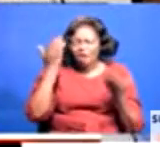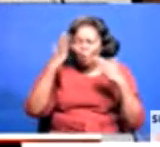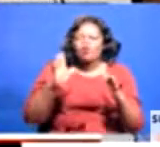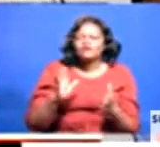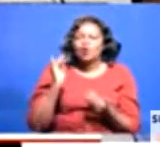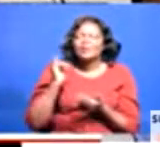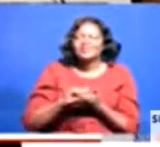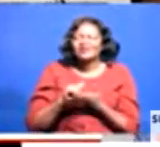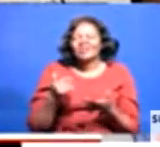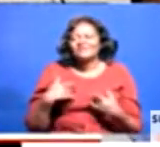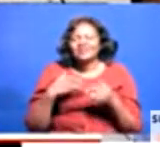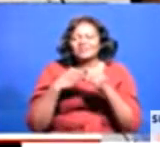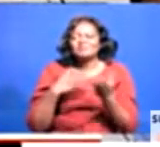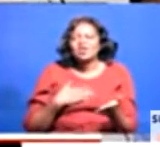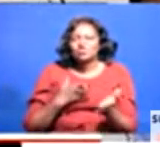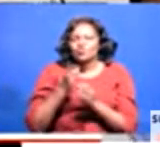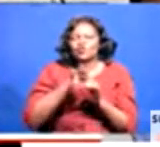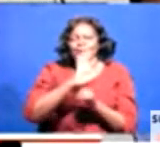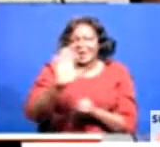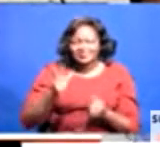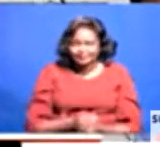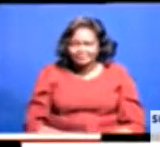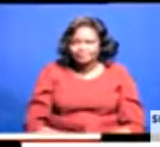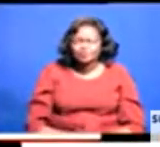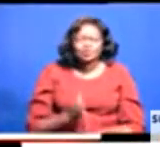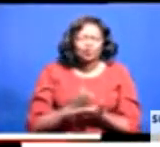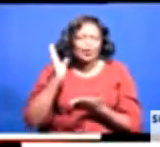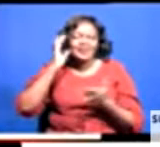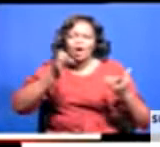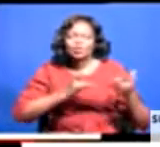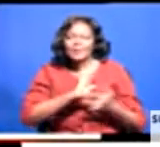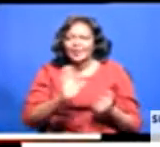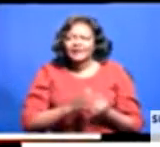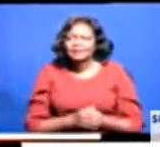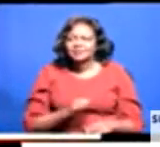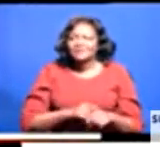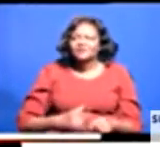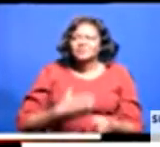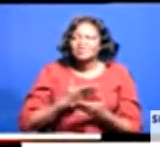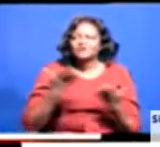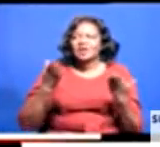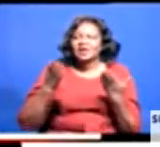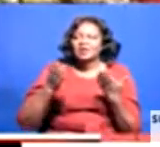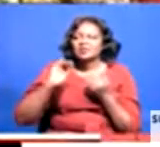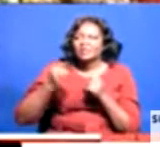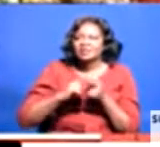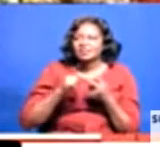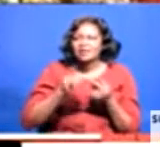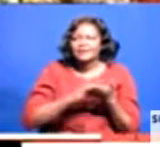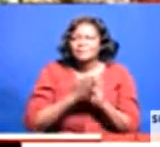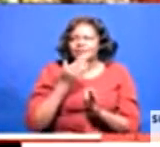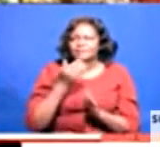our leadership through your vote. We listened to your concerns during our visits across the country, and this became the